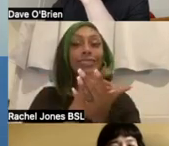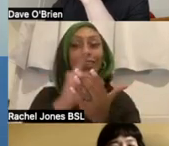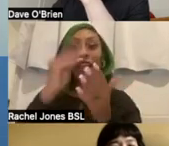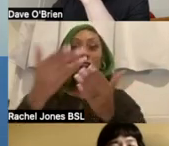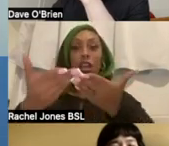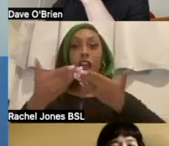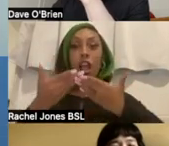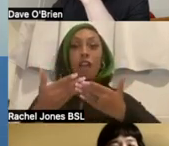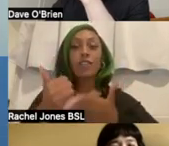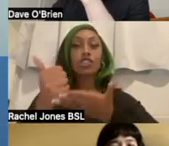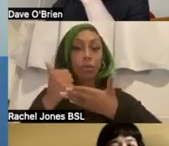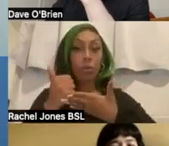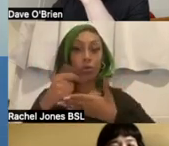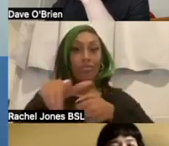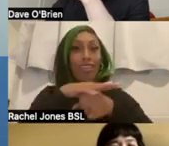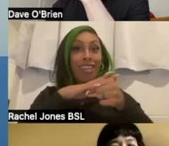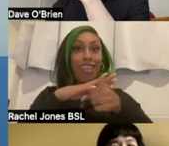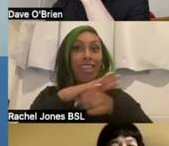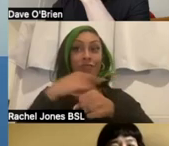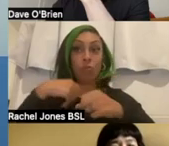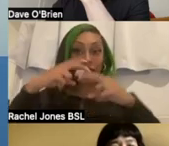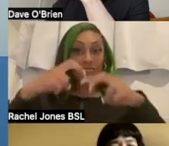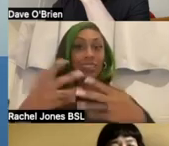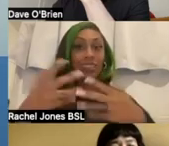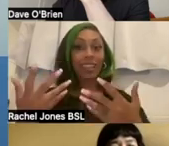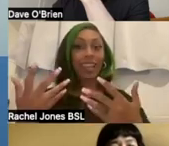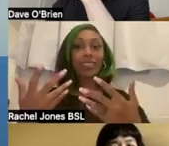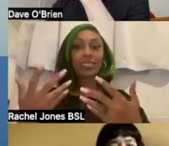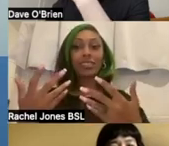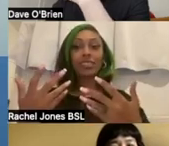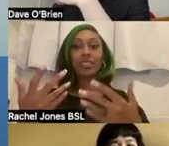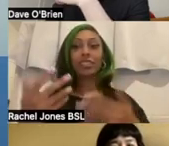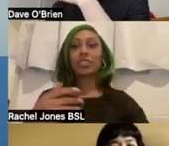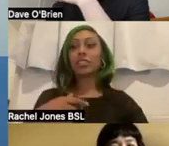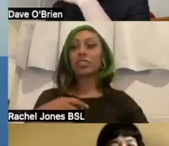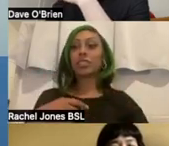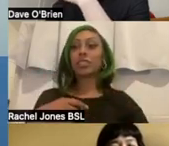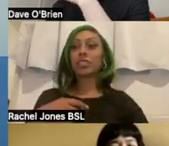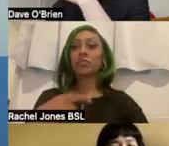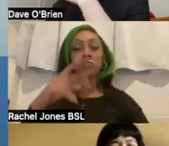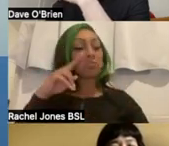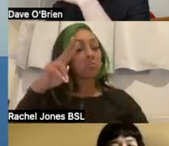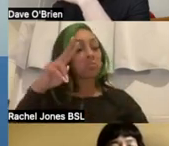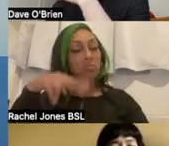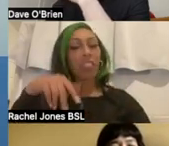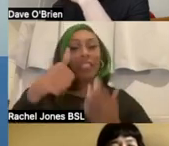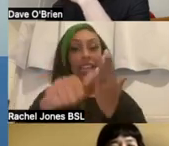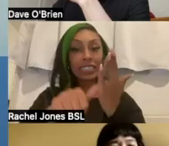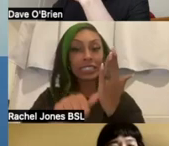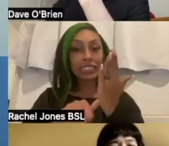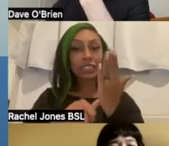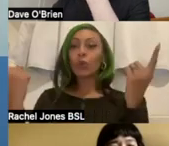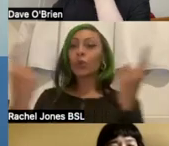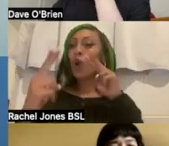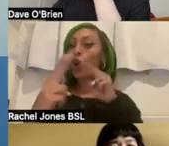and distribute this list and these contacts to our research collaborators and participants if